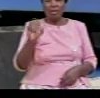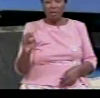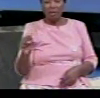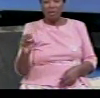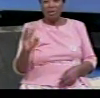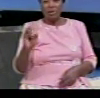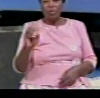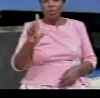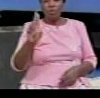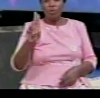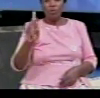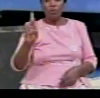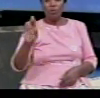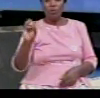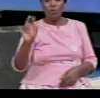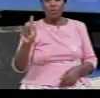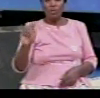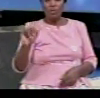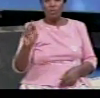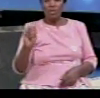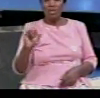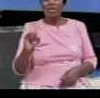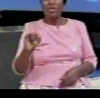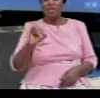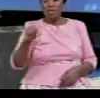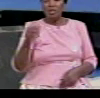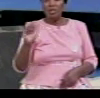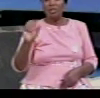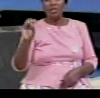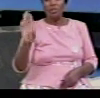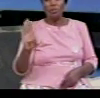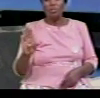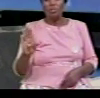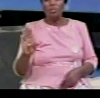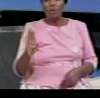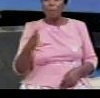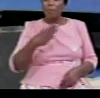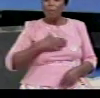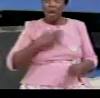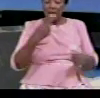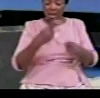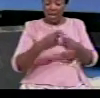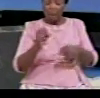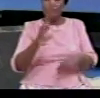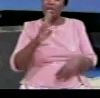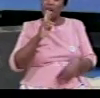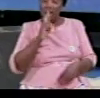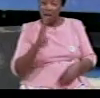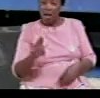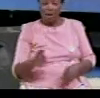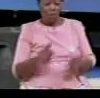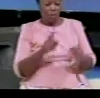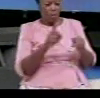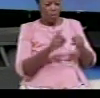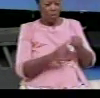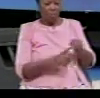Olurotimi Jacob. My names are